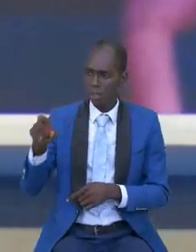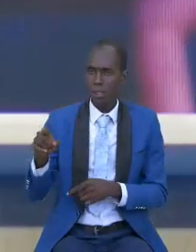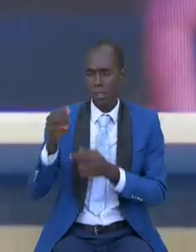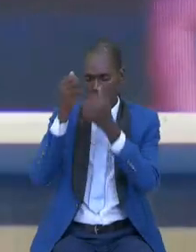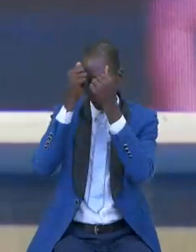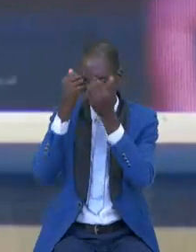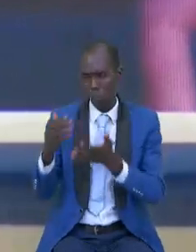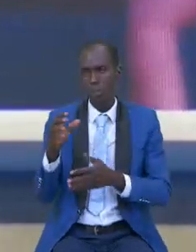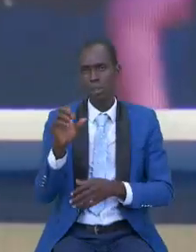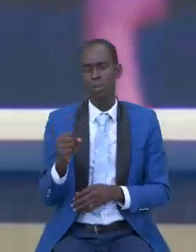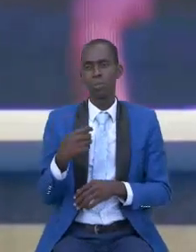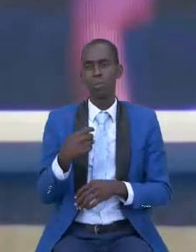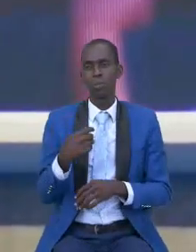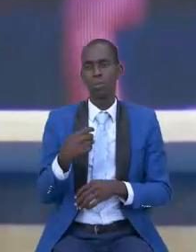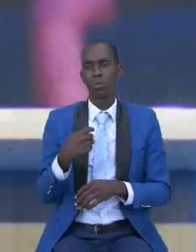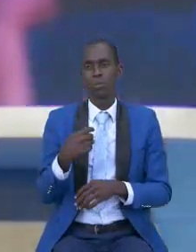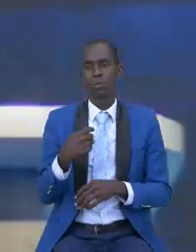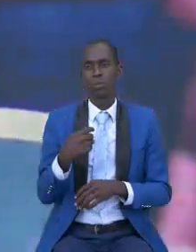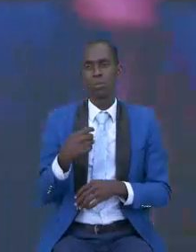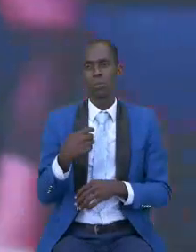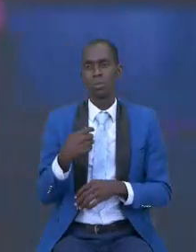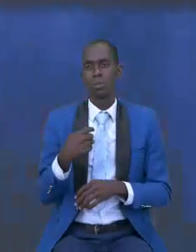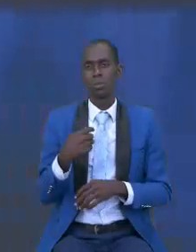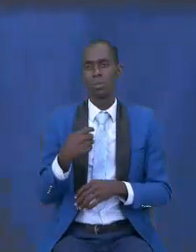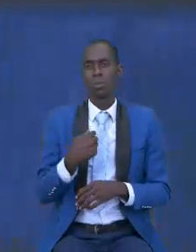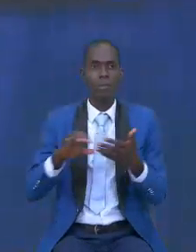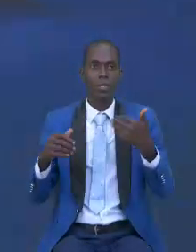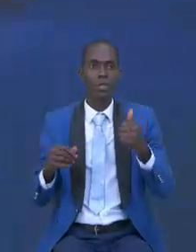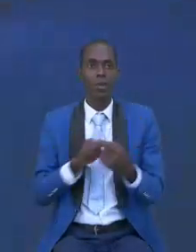he cometh. Look at verse 10. In verse 10, when